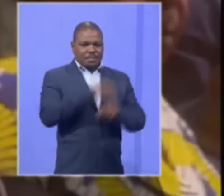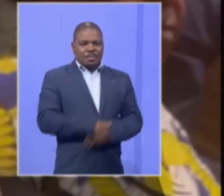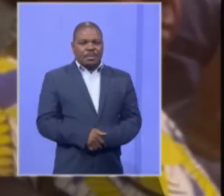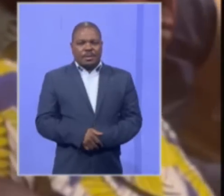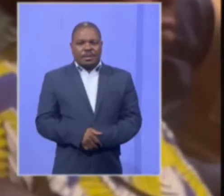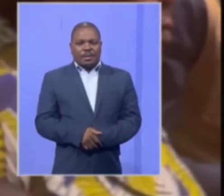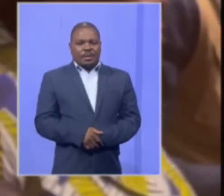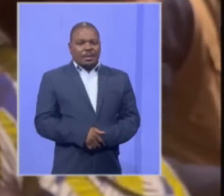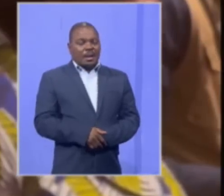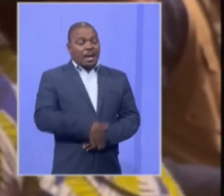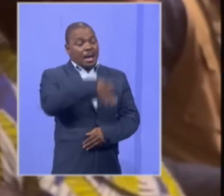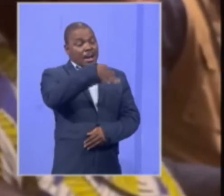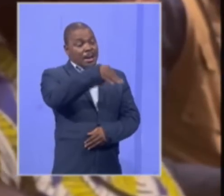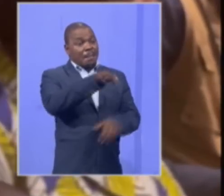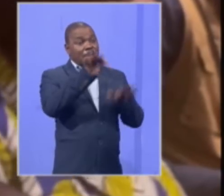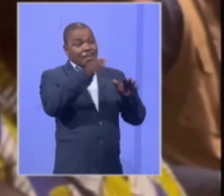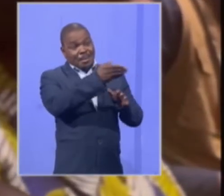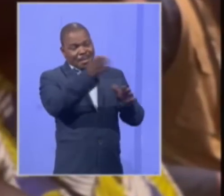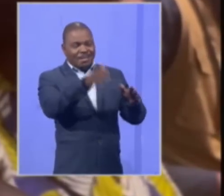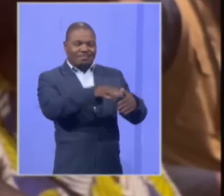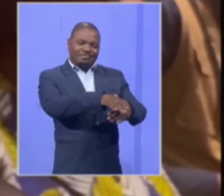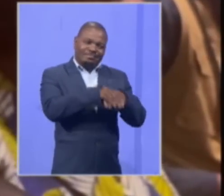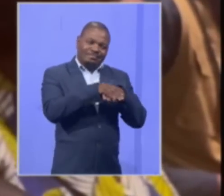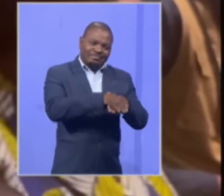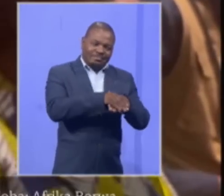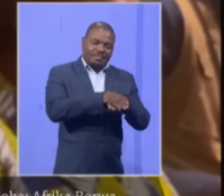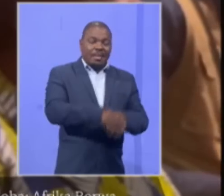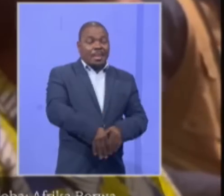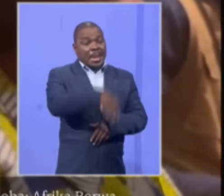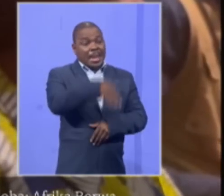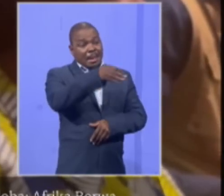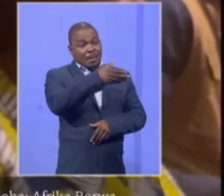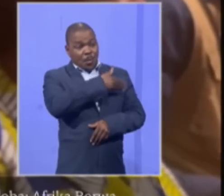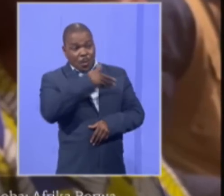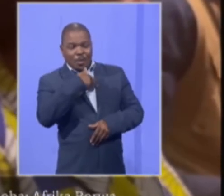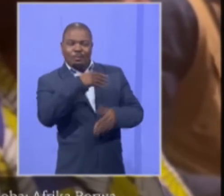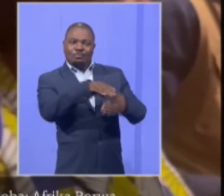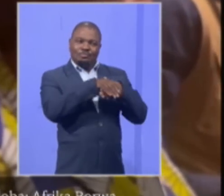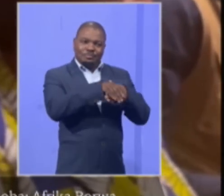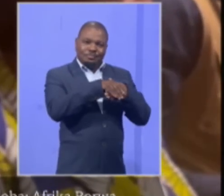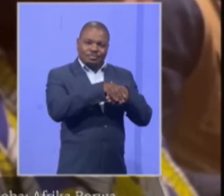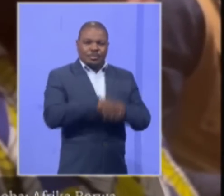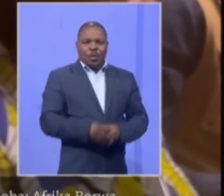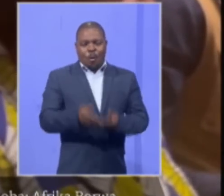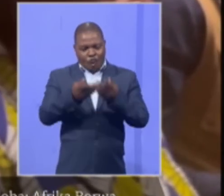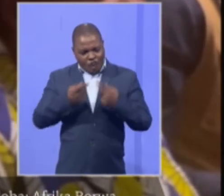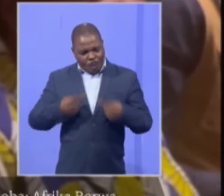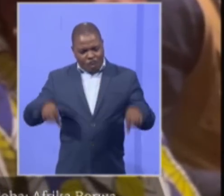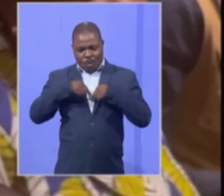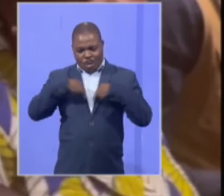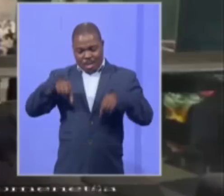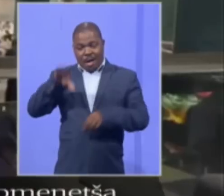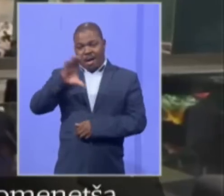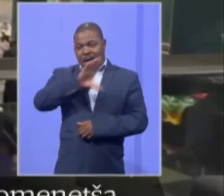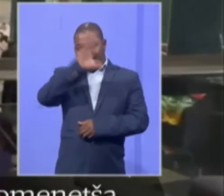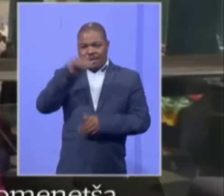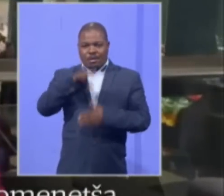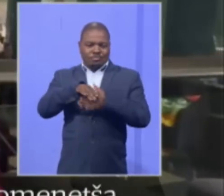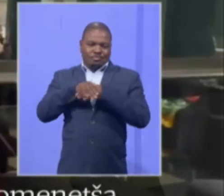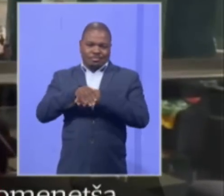Congratulations to Namibian people, Namibian women, and of course congratulations to all of us in Africa. It's